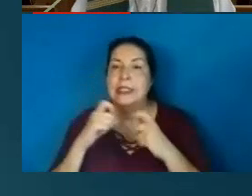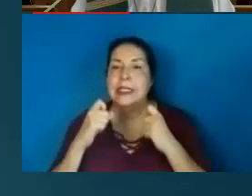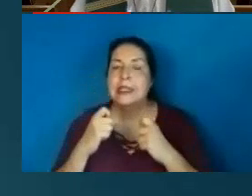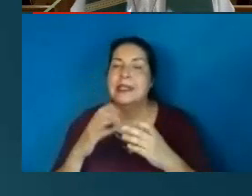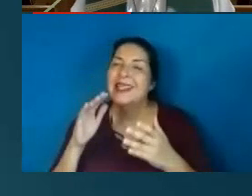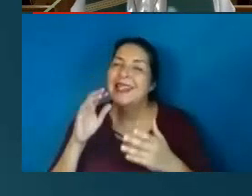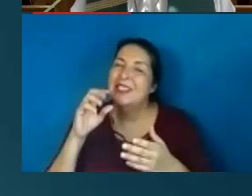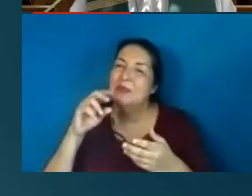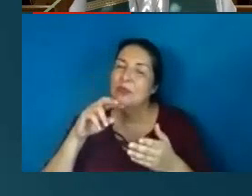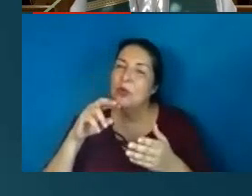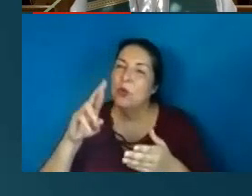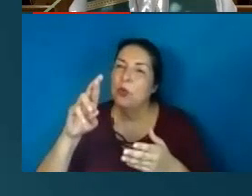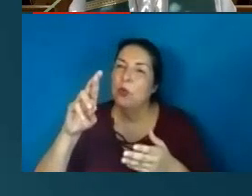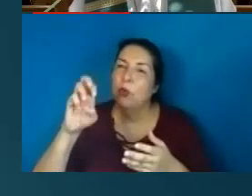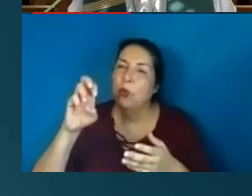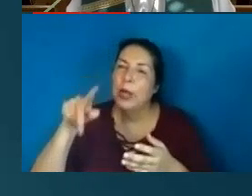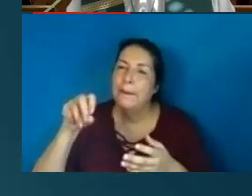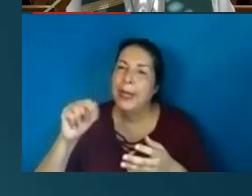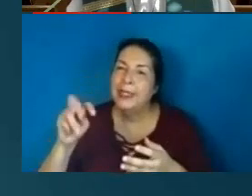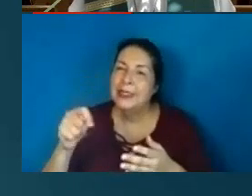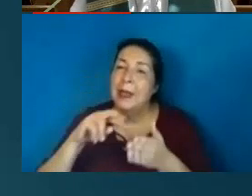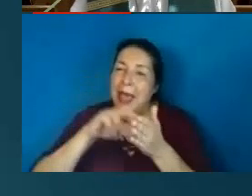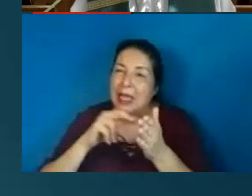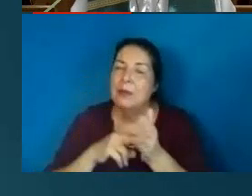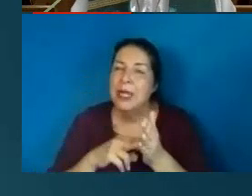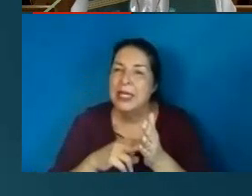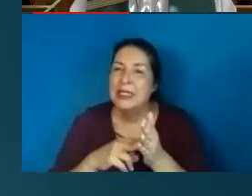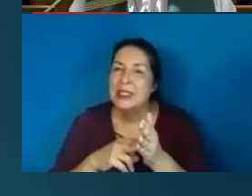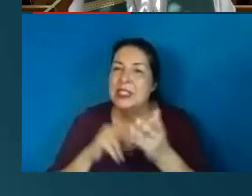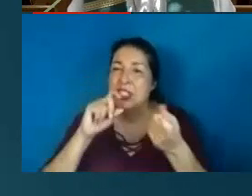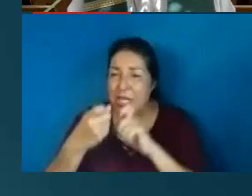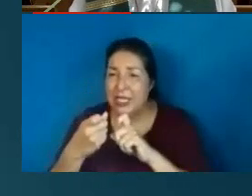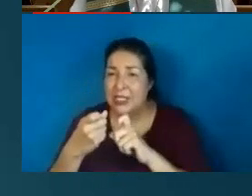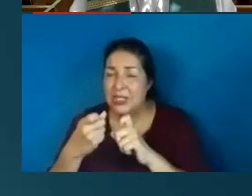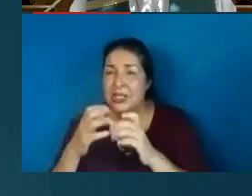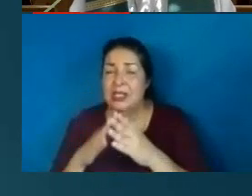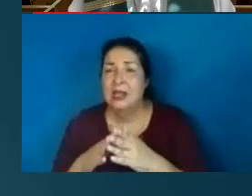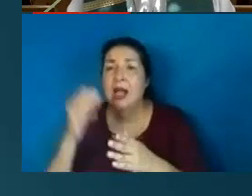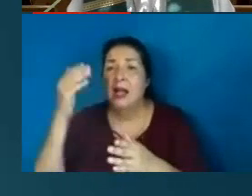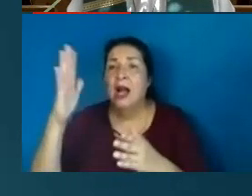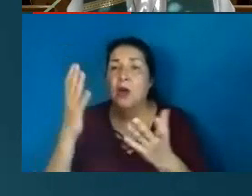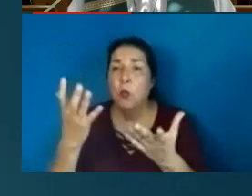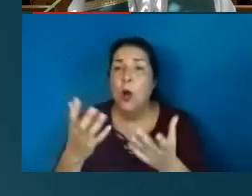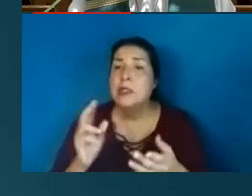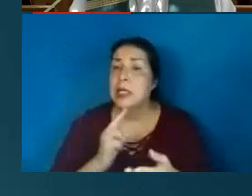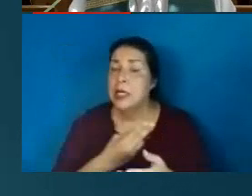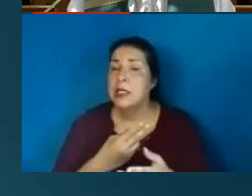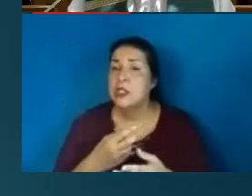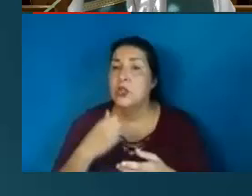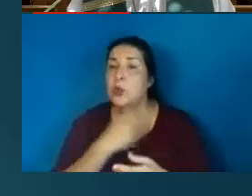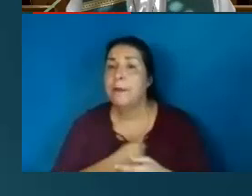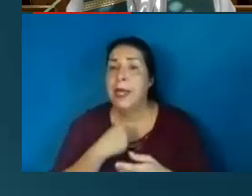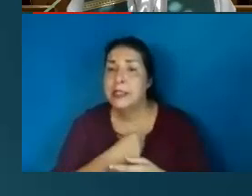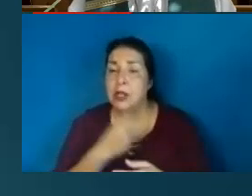from. This is God's call to us as well. God wants us to repent of our sins, to turn